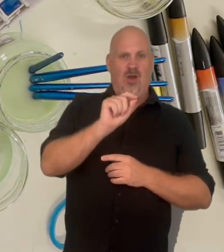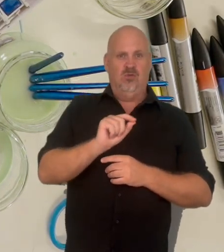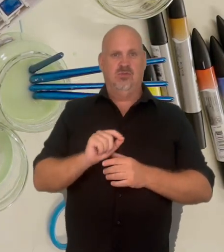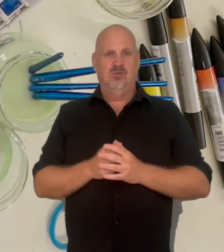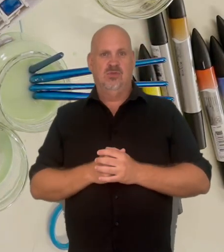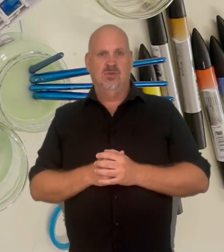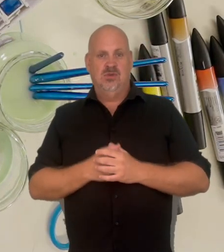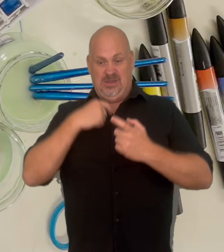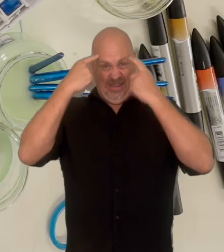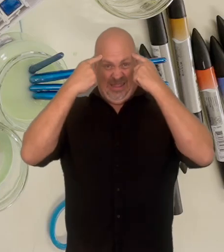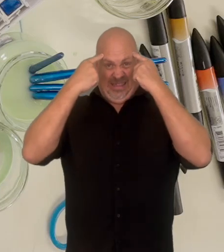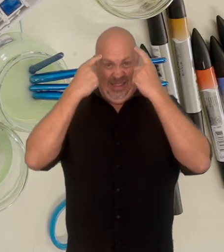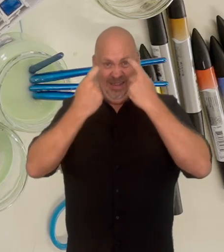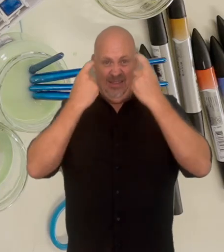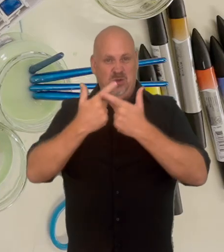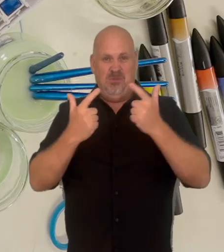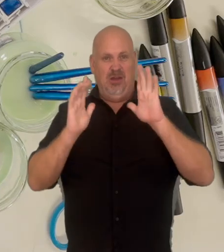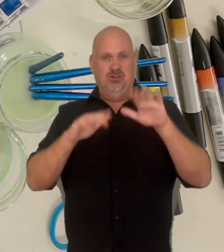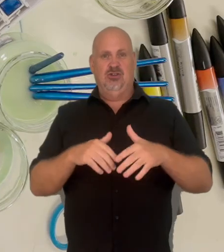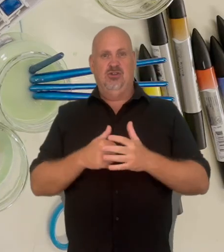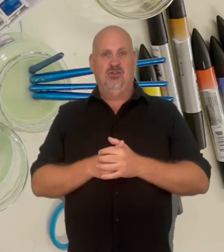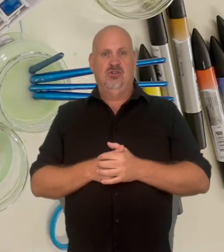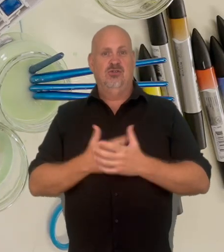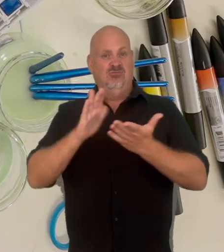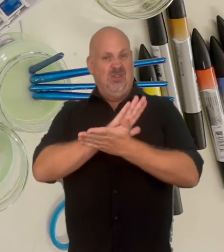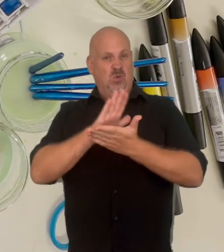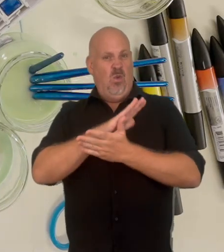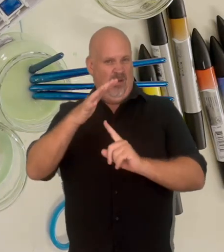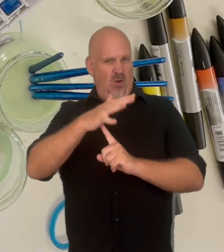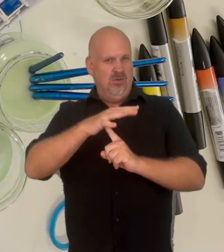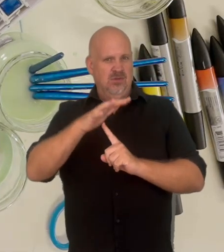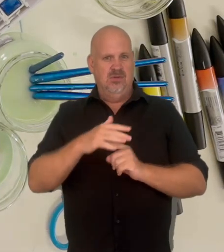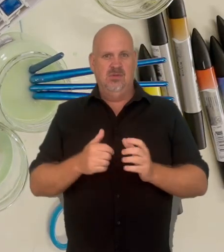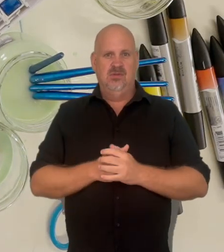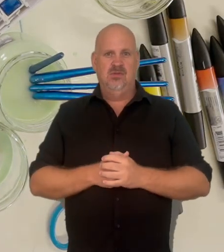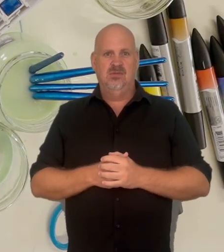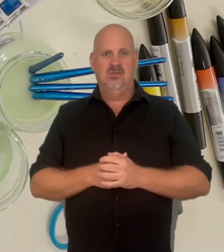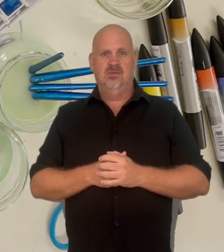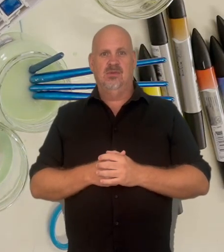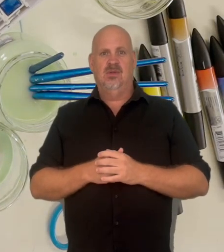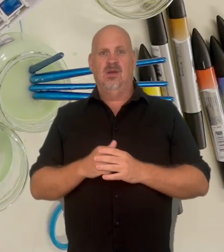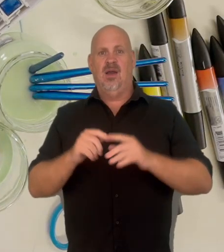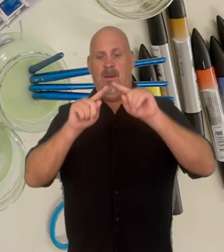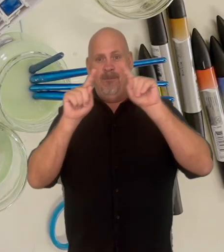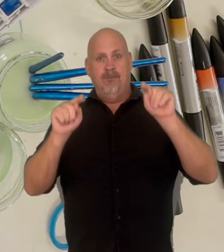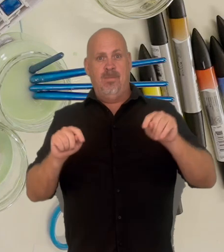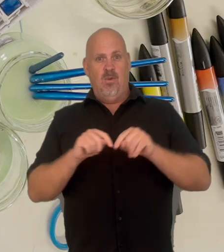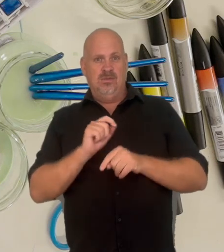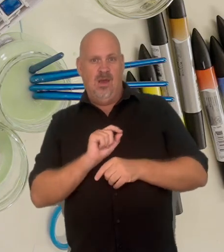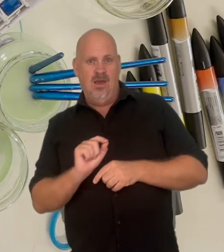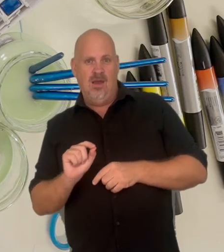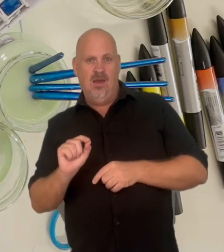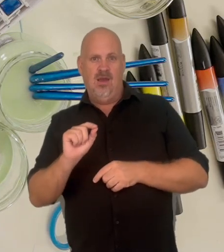overthink it again. Key thing is just enjoy. And I'm going to go into the border of where